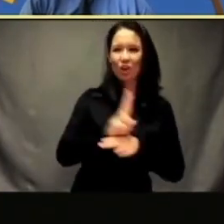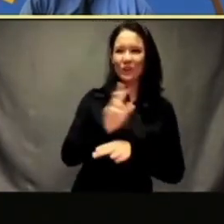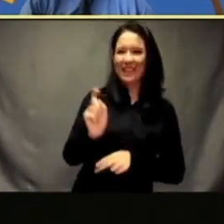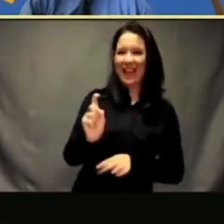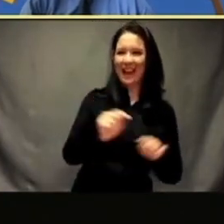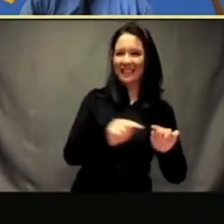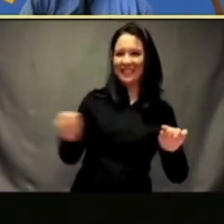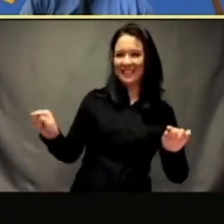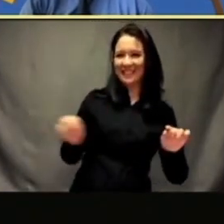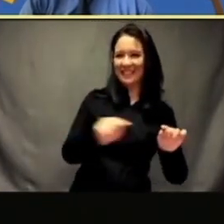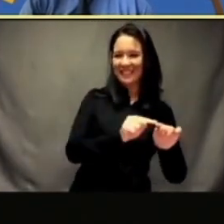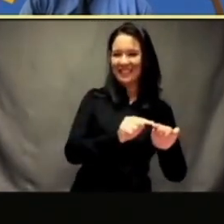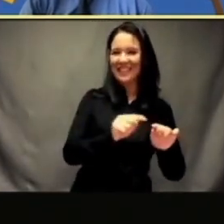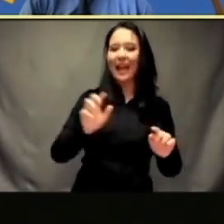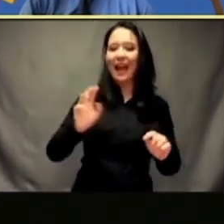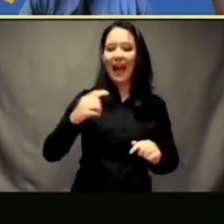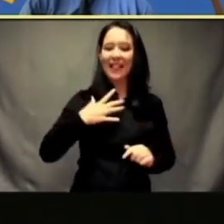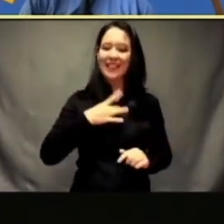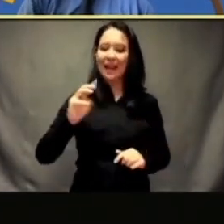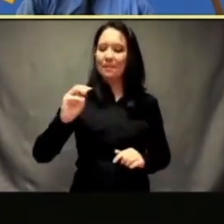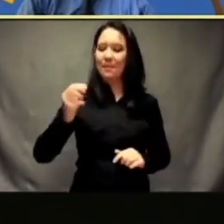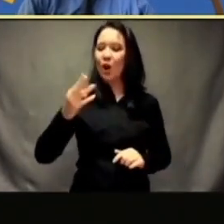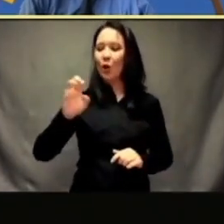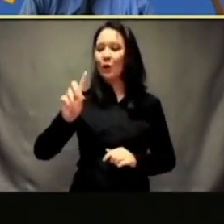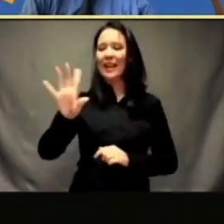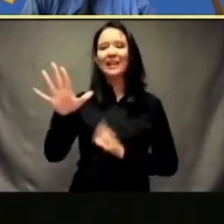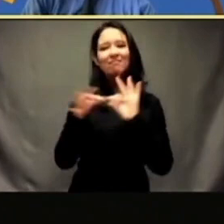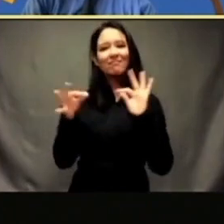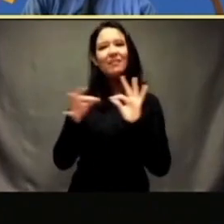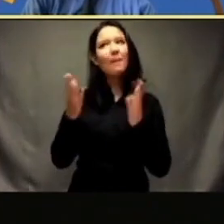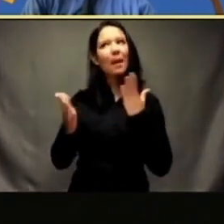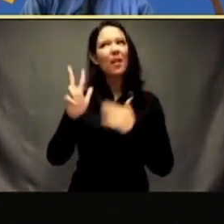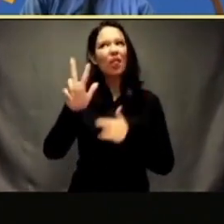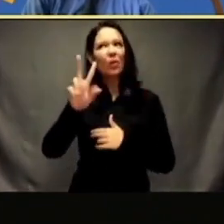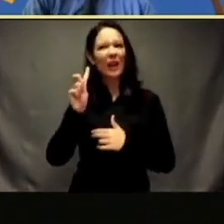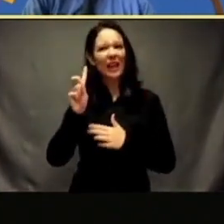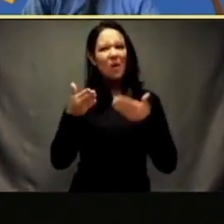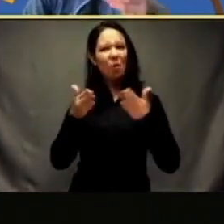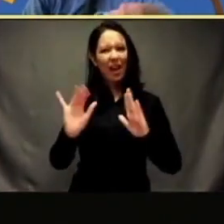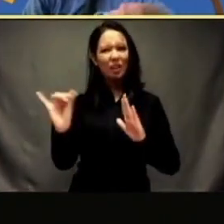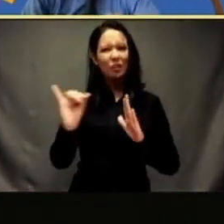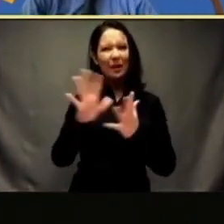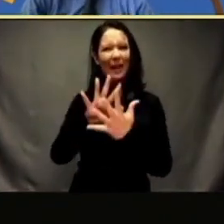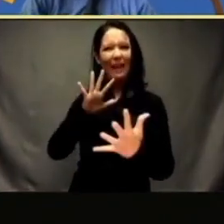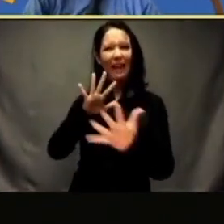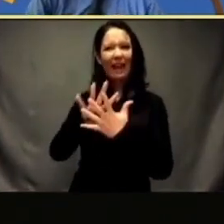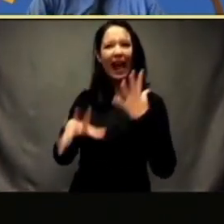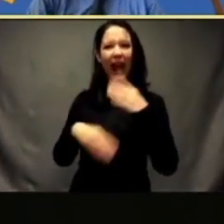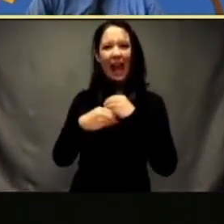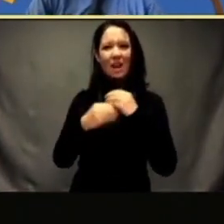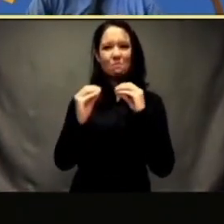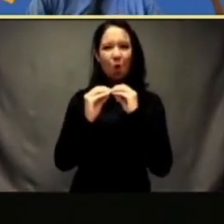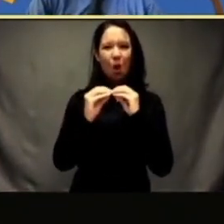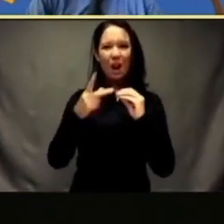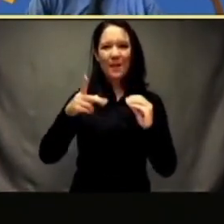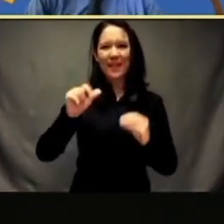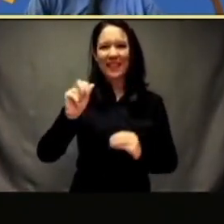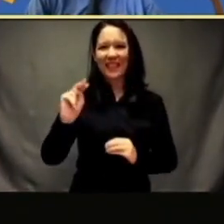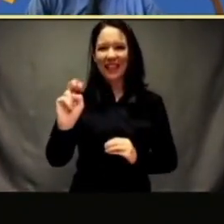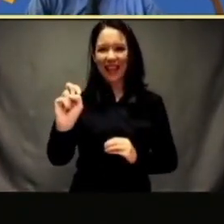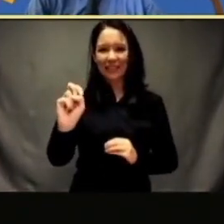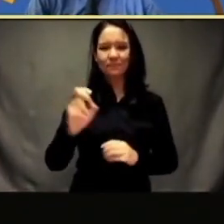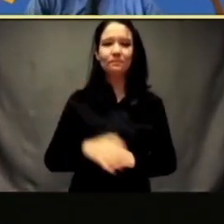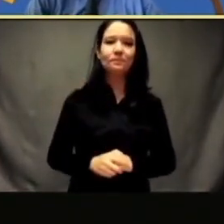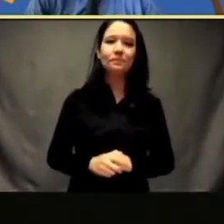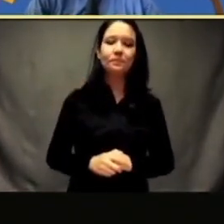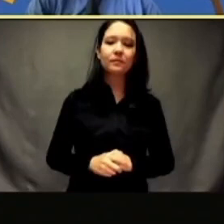wonder if we can do this in a 3-dimensional way. It's going to be cool. So, or at least a 2 planes. And then some of the